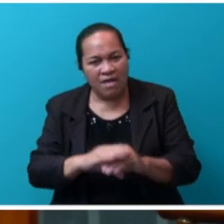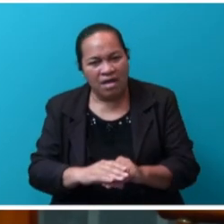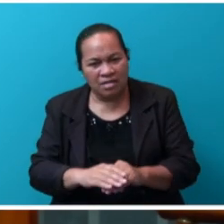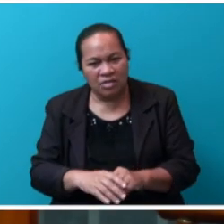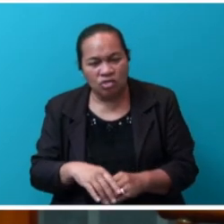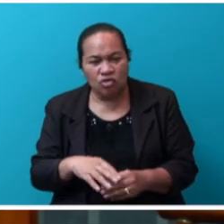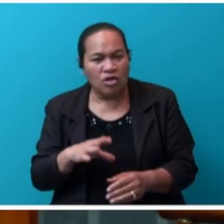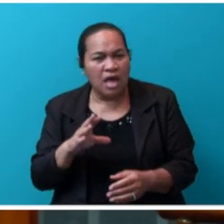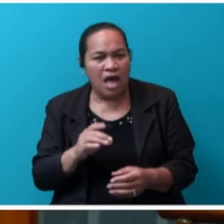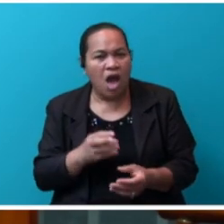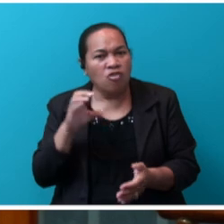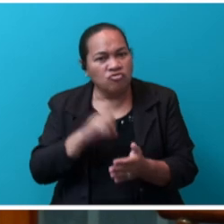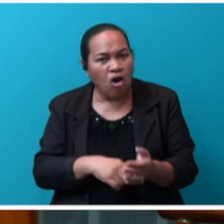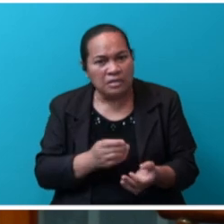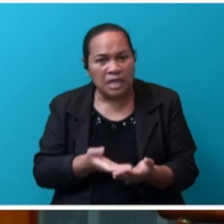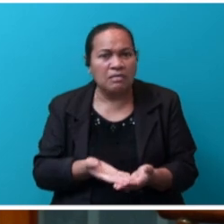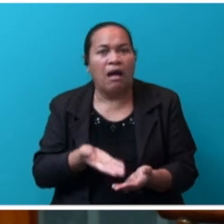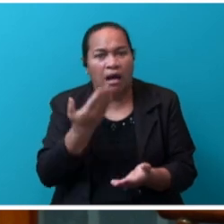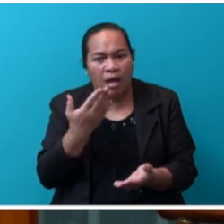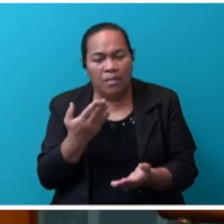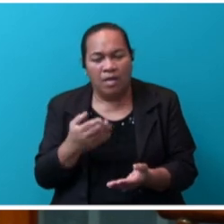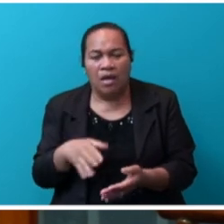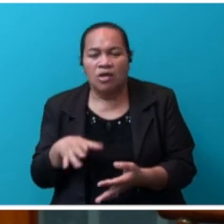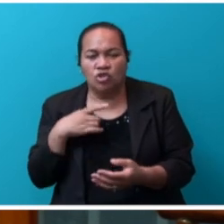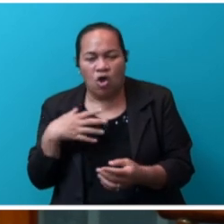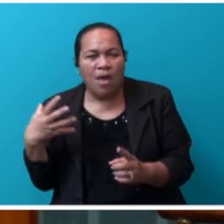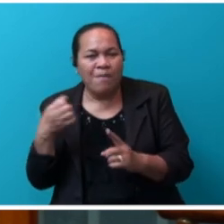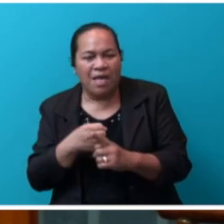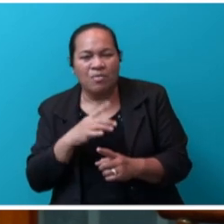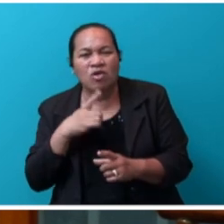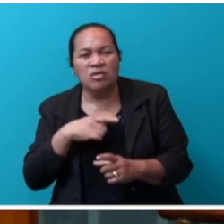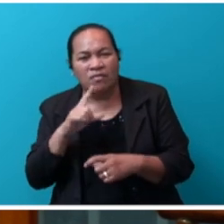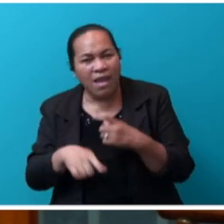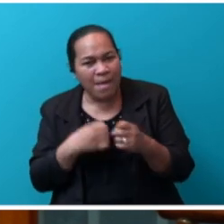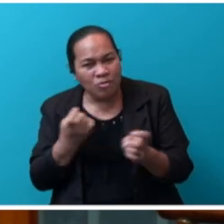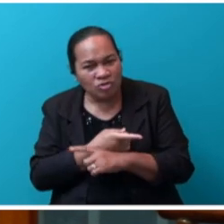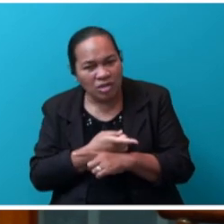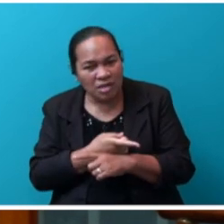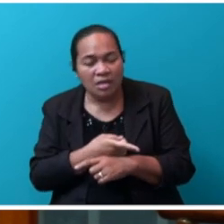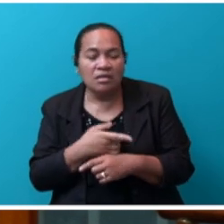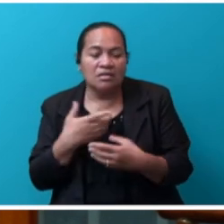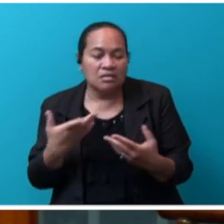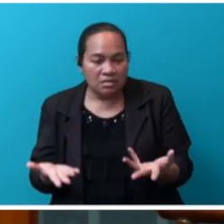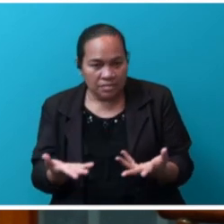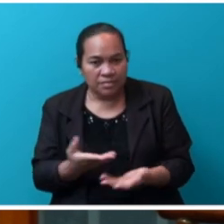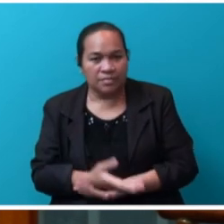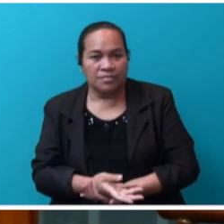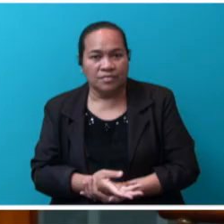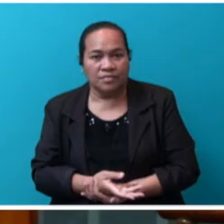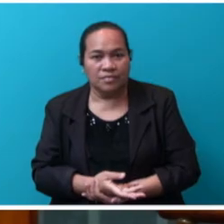cost for maintenance and upgrades, and impact of climate change on our existing state assets. Mr.